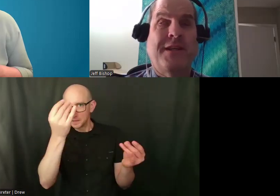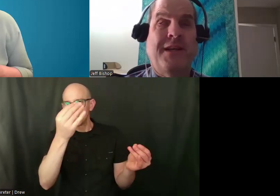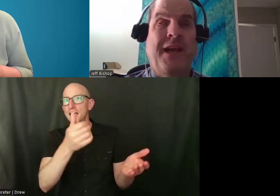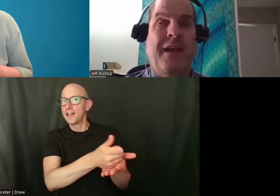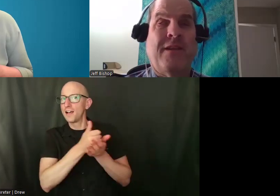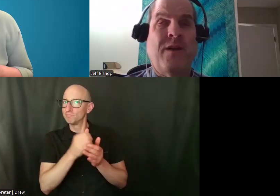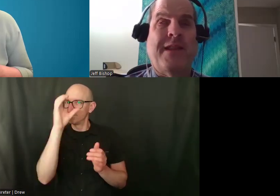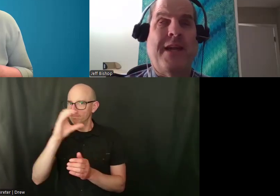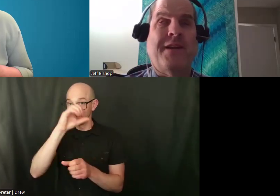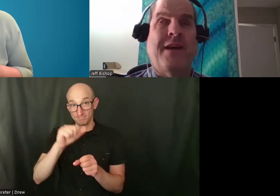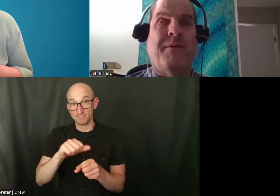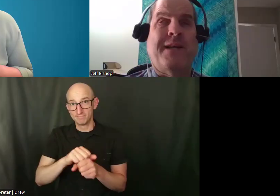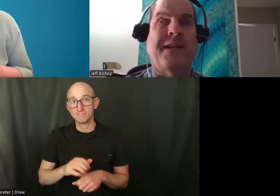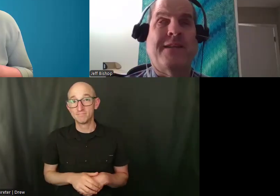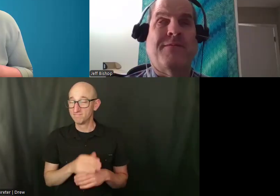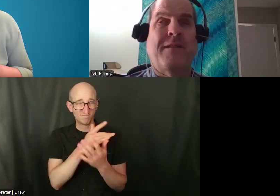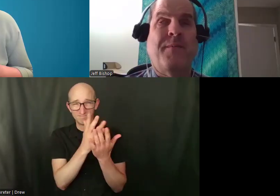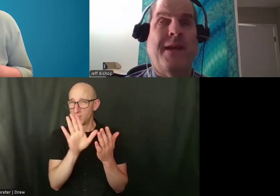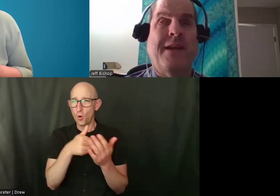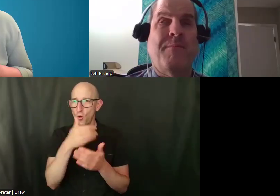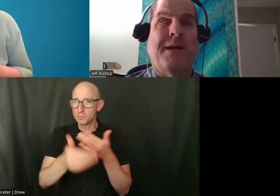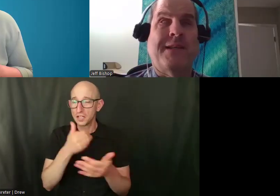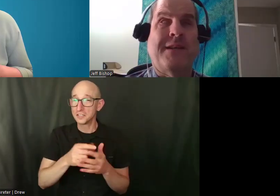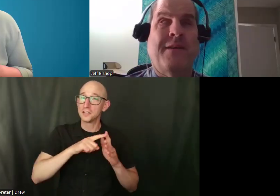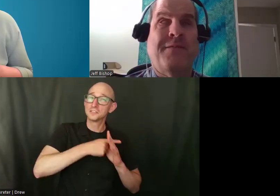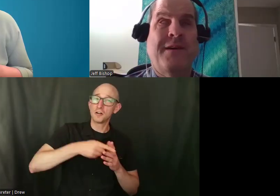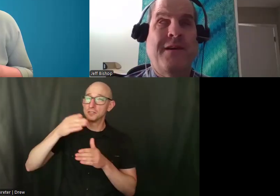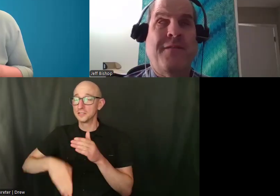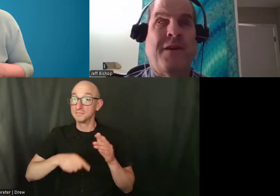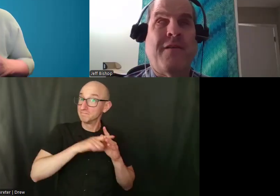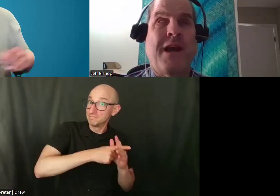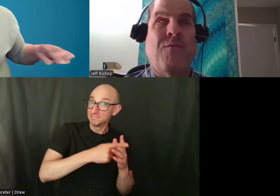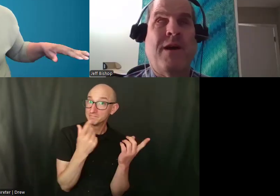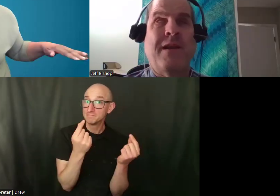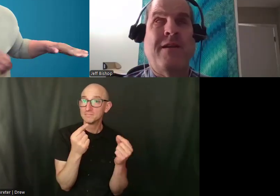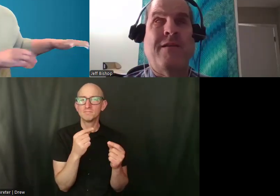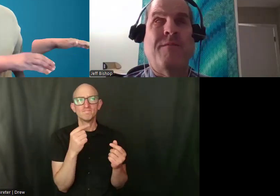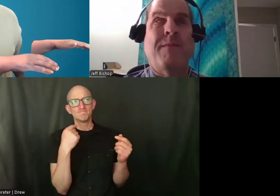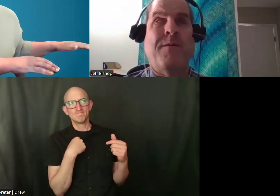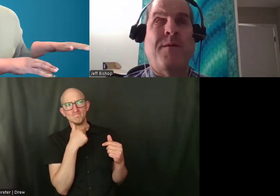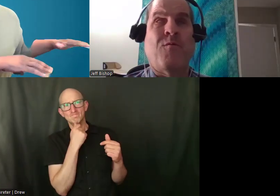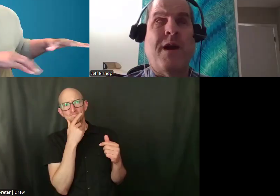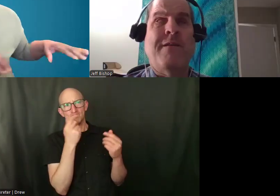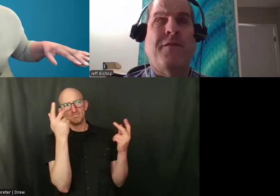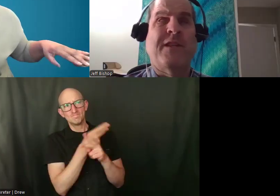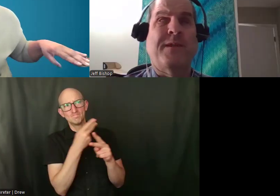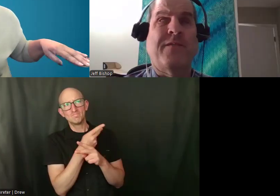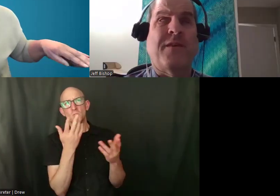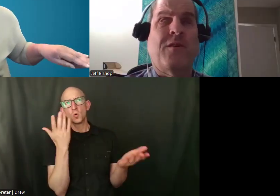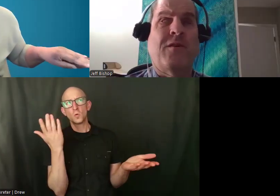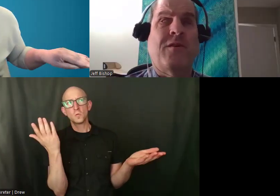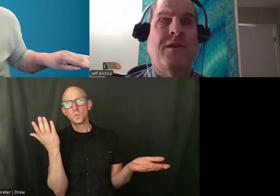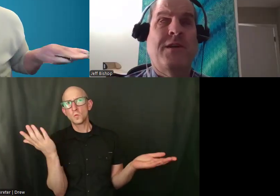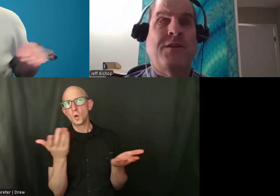search throughout that entire process, from the beginning process of figuring out what may be required for a